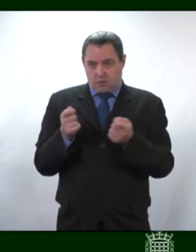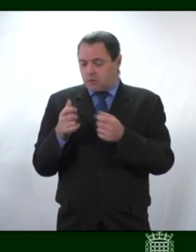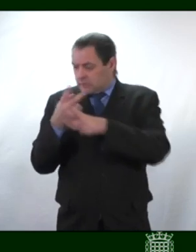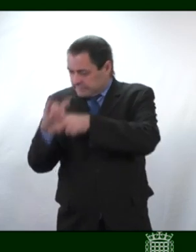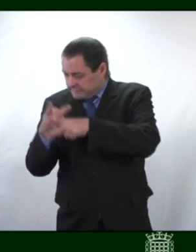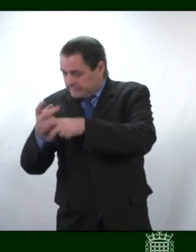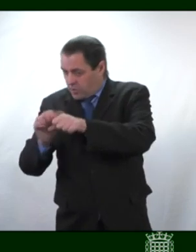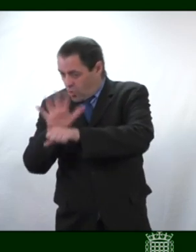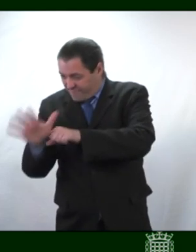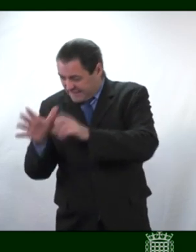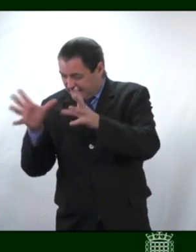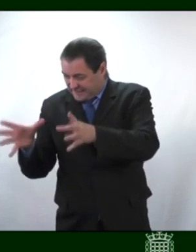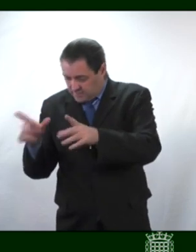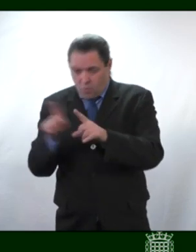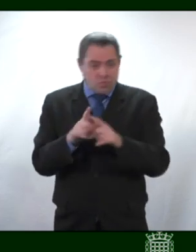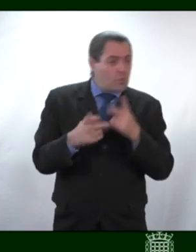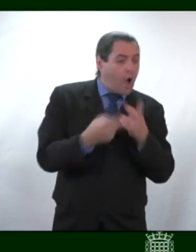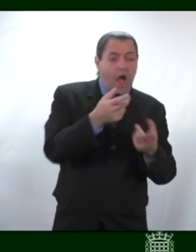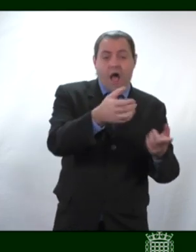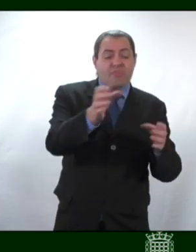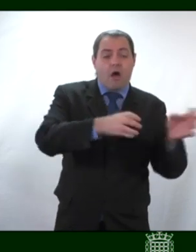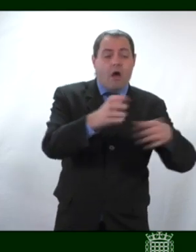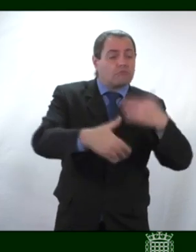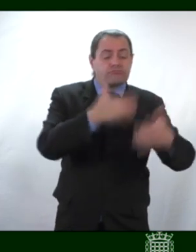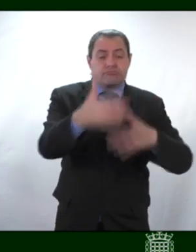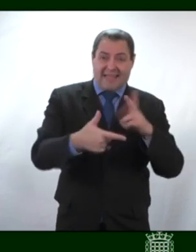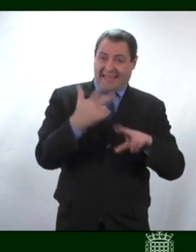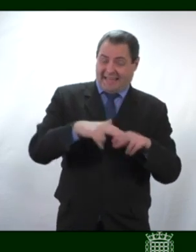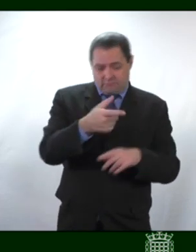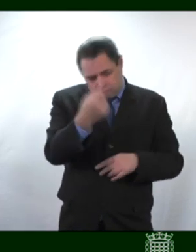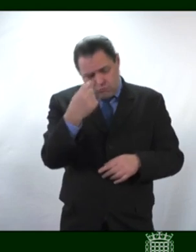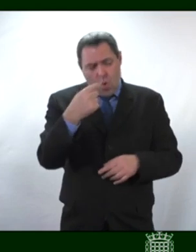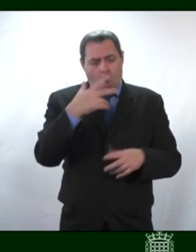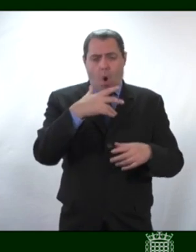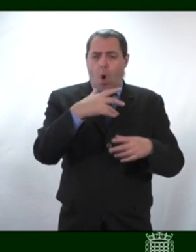conditions, and that if you are asked to go to hospital, then it is the safest place for you to go.